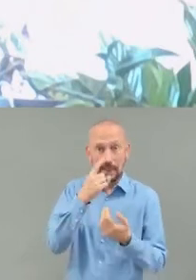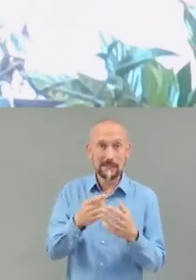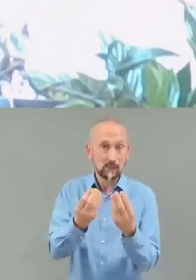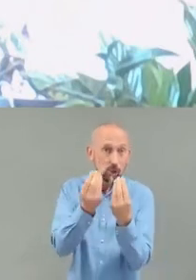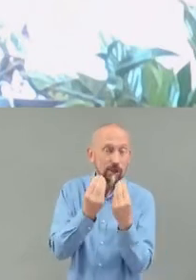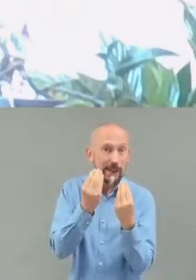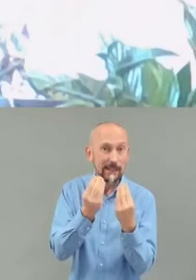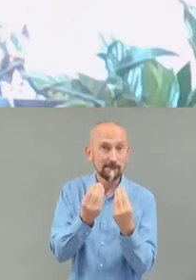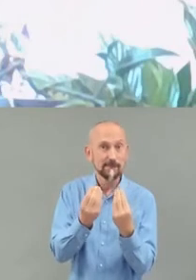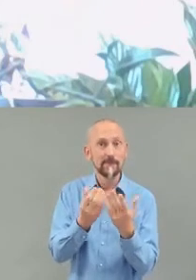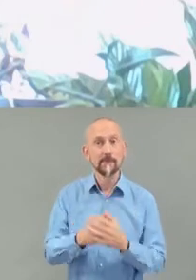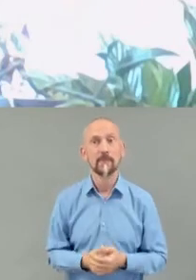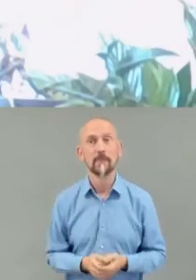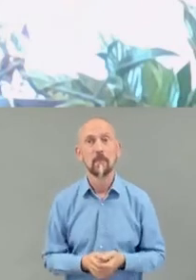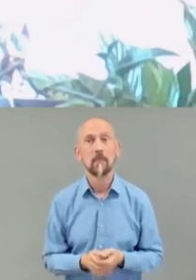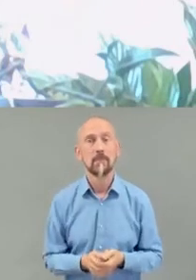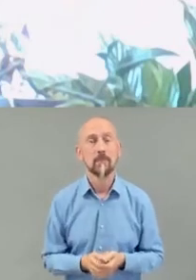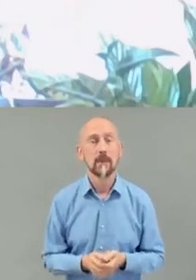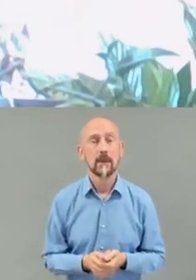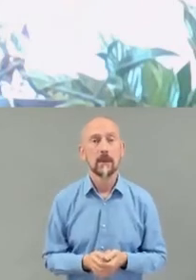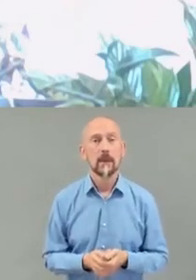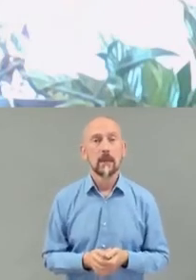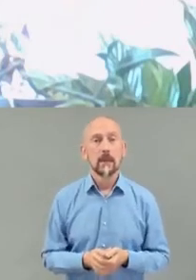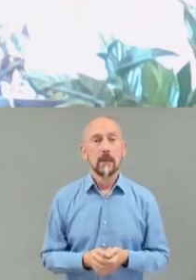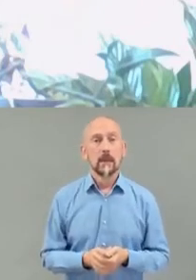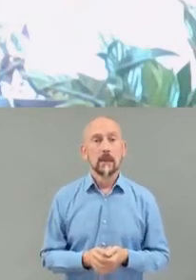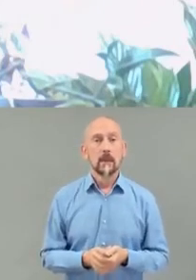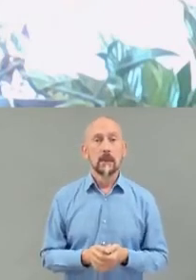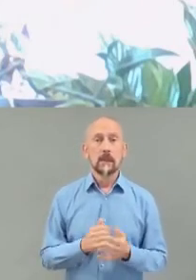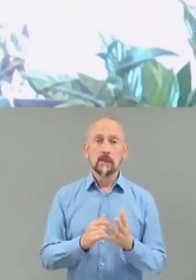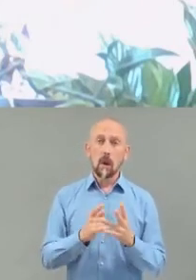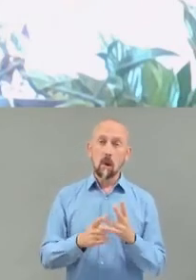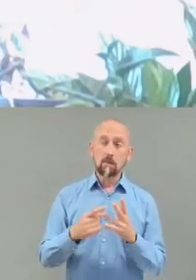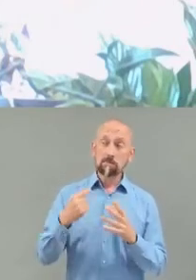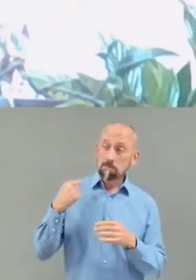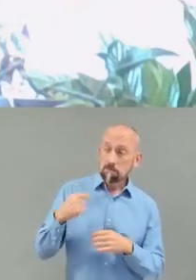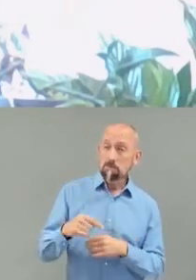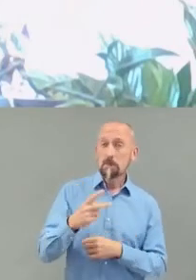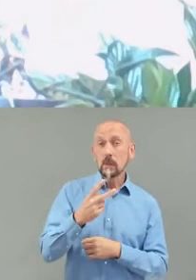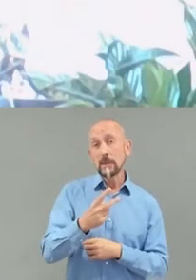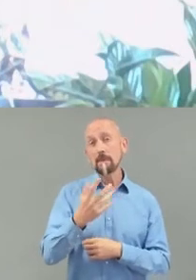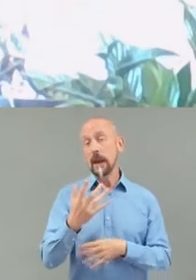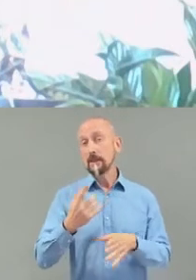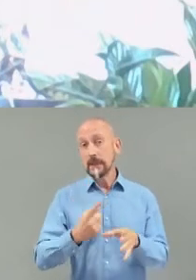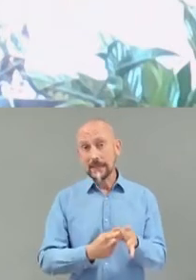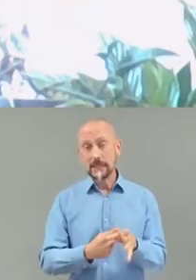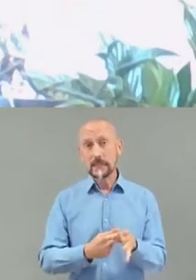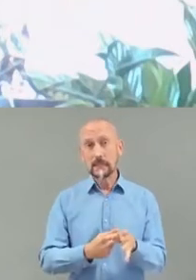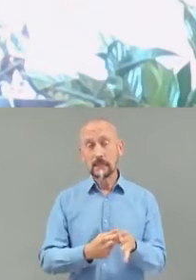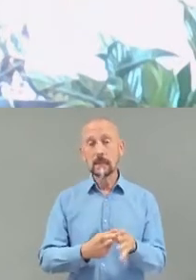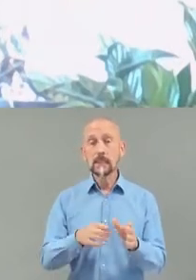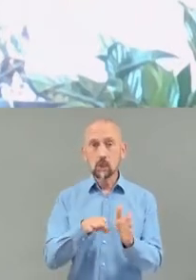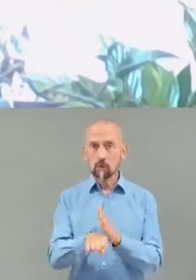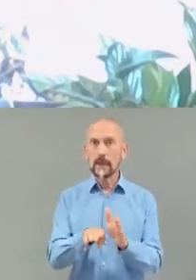psychotherapists. It's only over the last 25 years or so that the training has been publicly